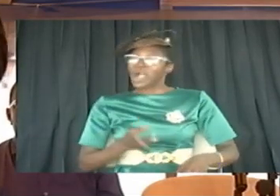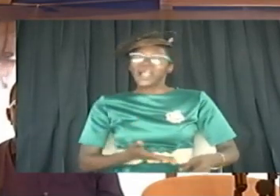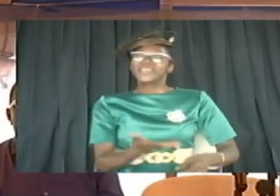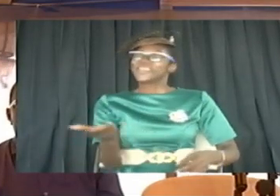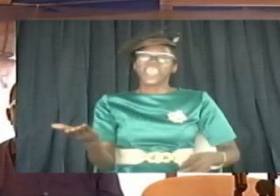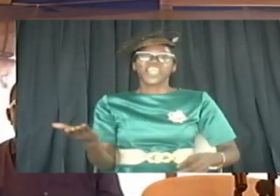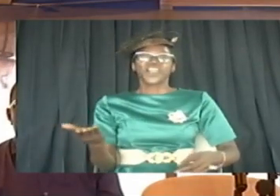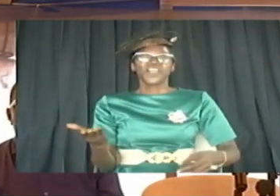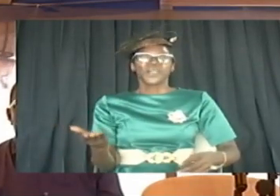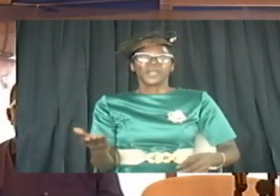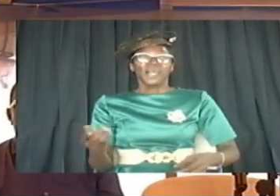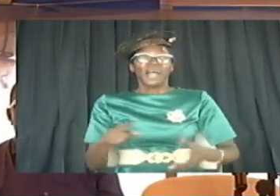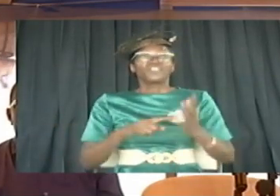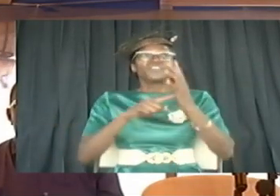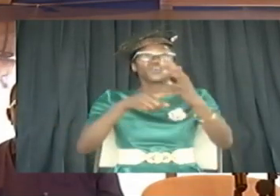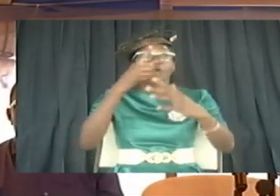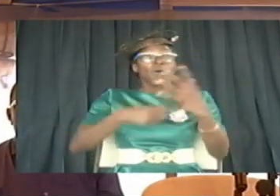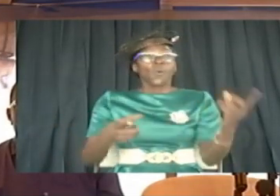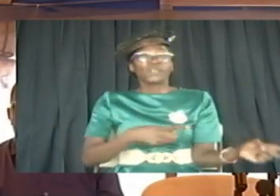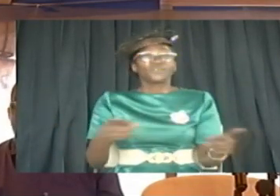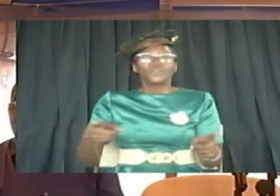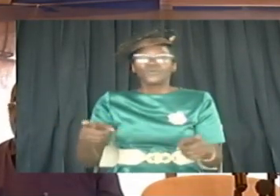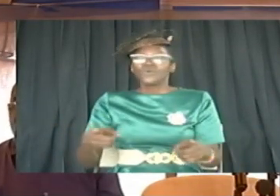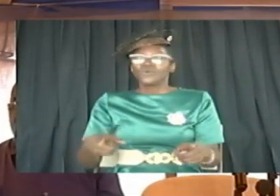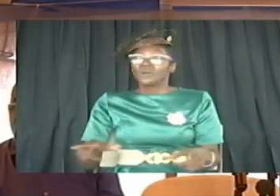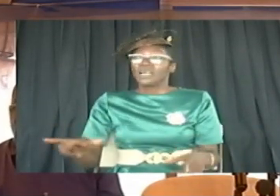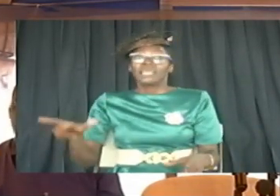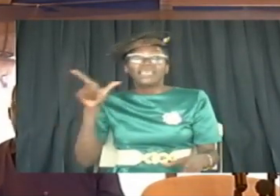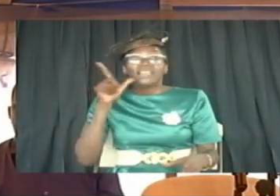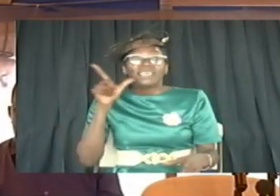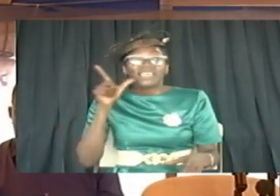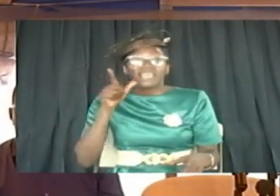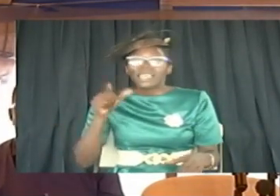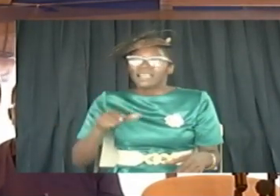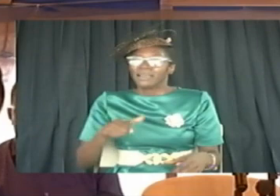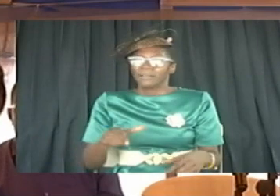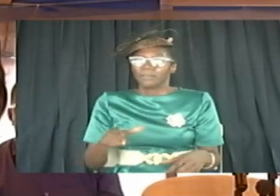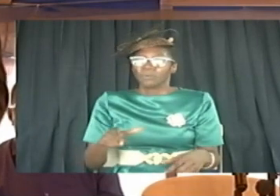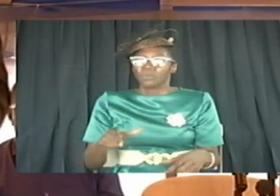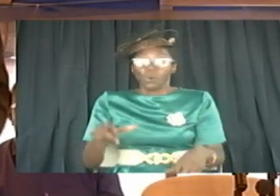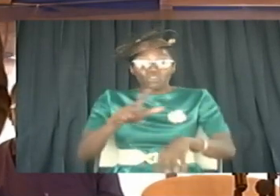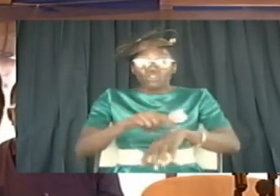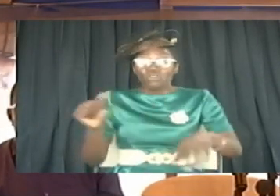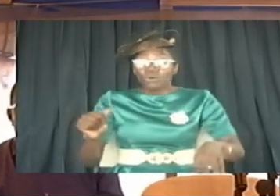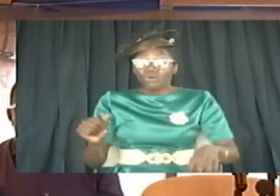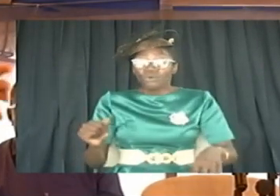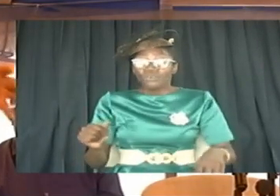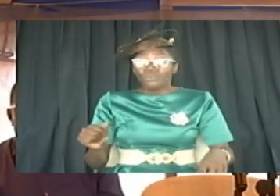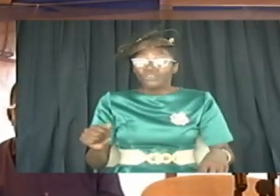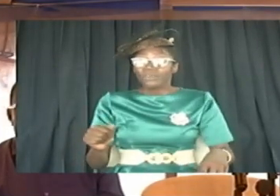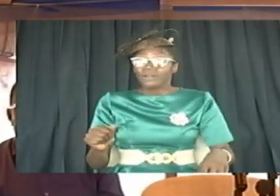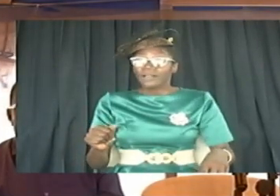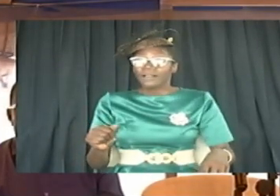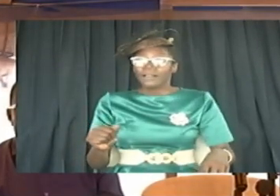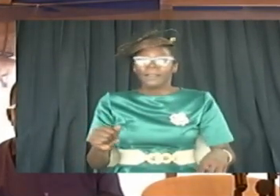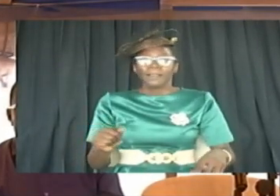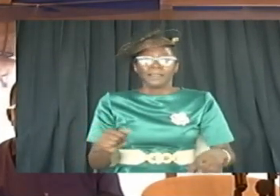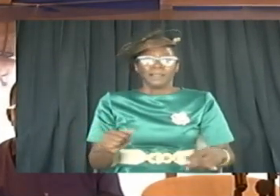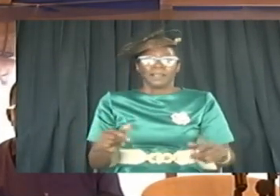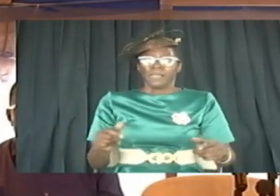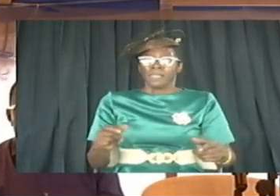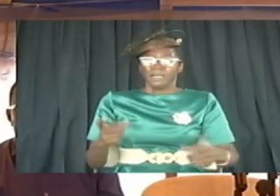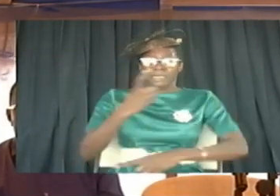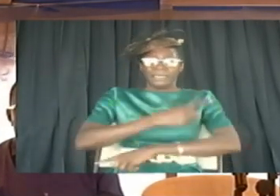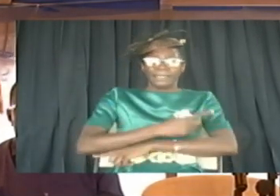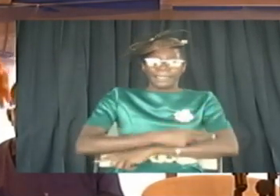And so the young lady went home convicted and convinced. And I believe a few days after she came